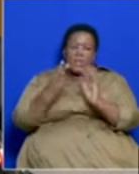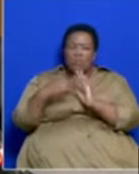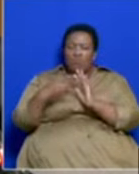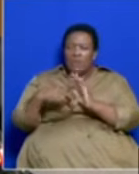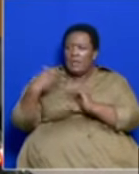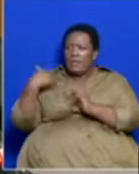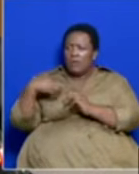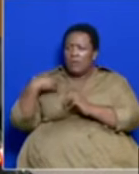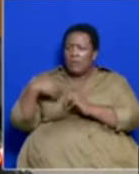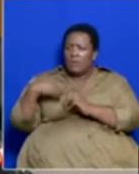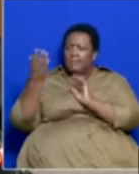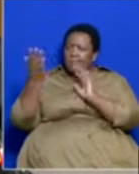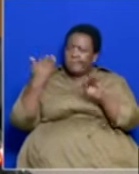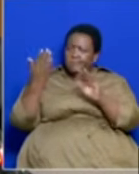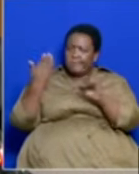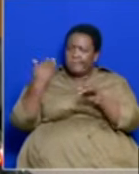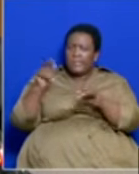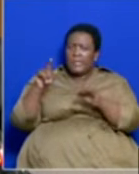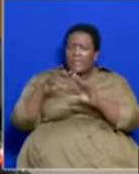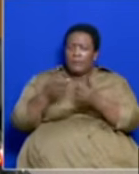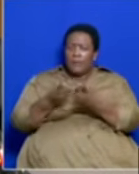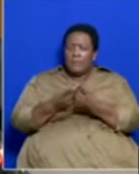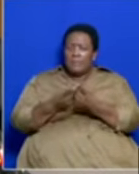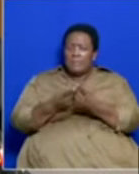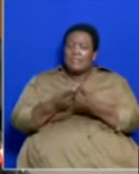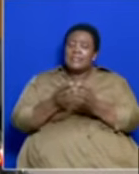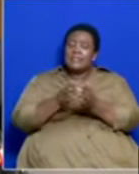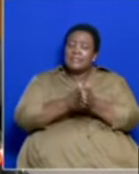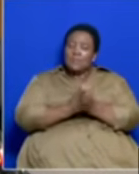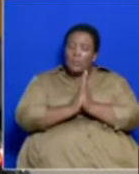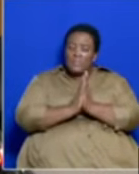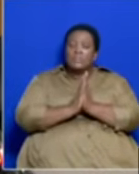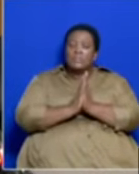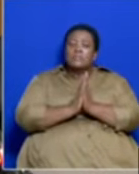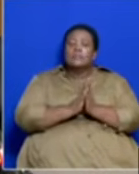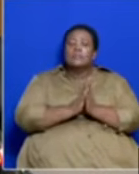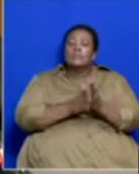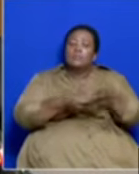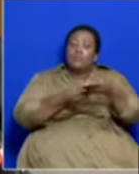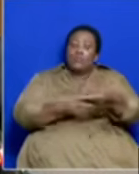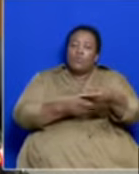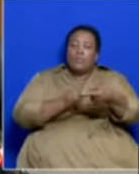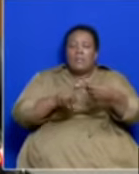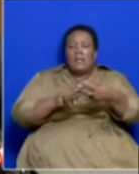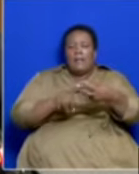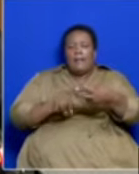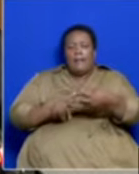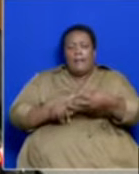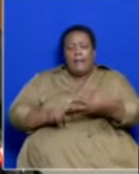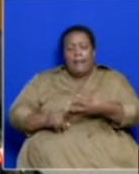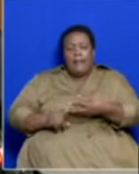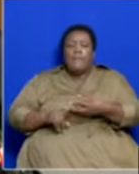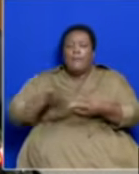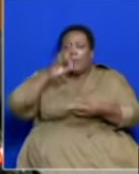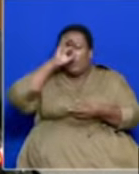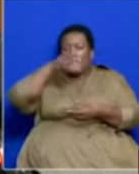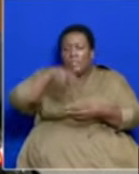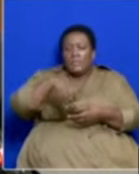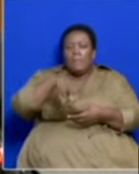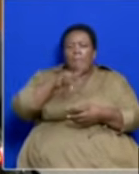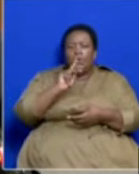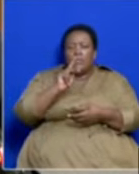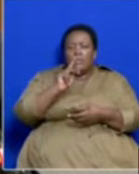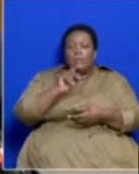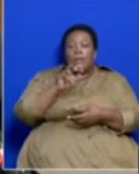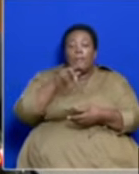Police Department hereby requests a copy of the following docket, gives its details, Police Station, Patfontein Subs. It continues,